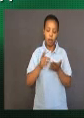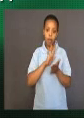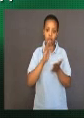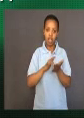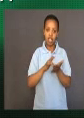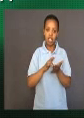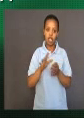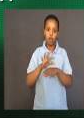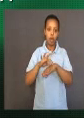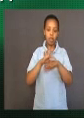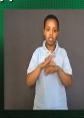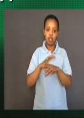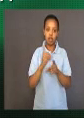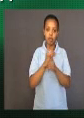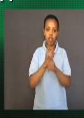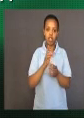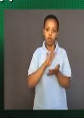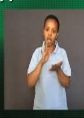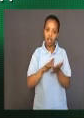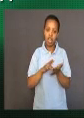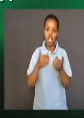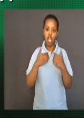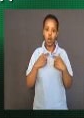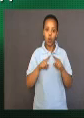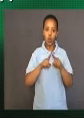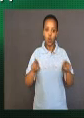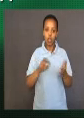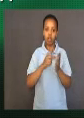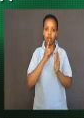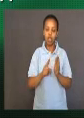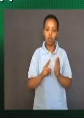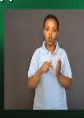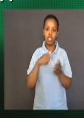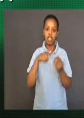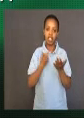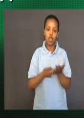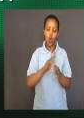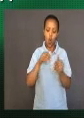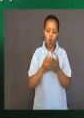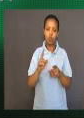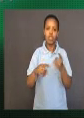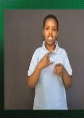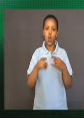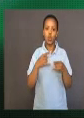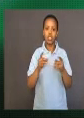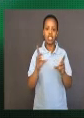formation of the Earth and the creation of all species.